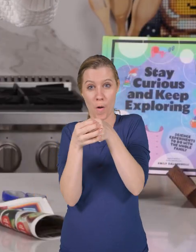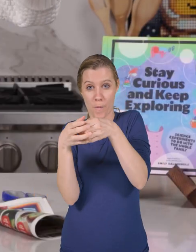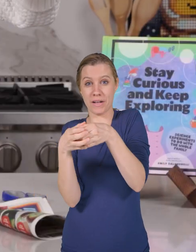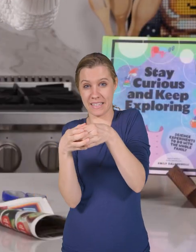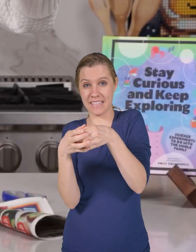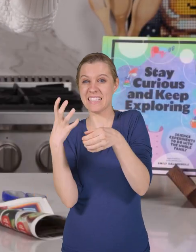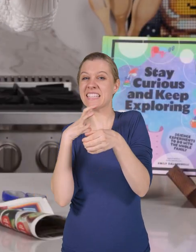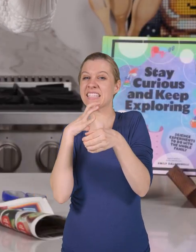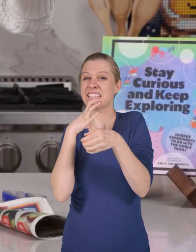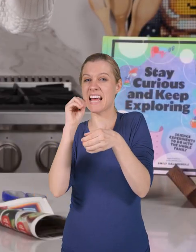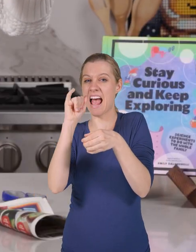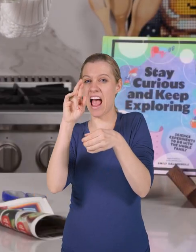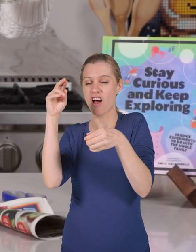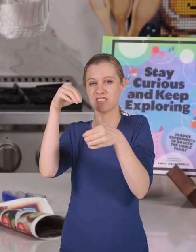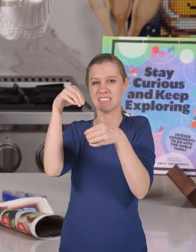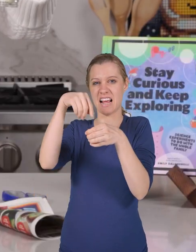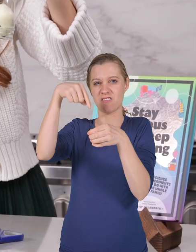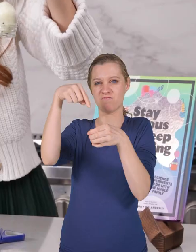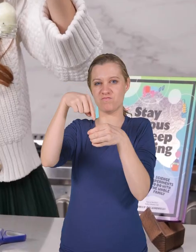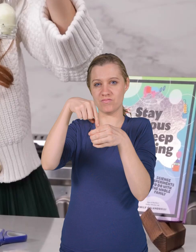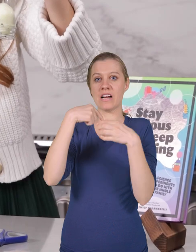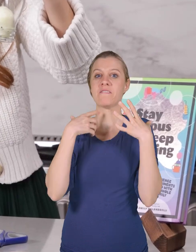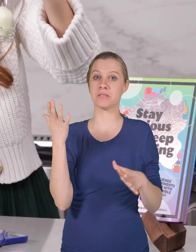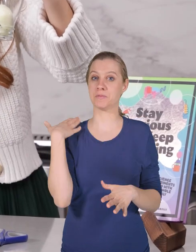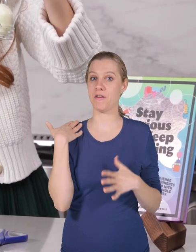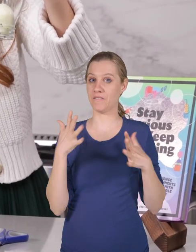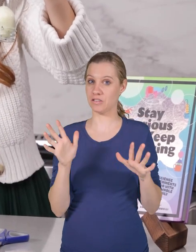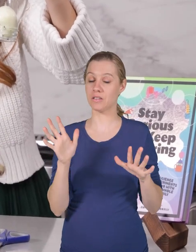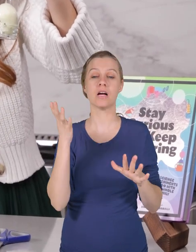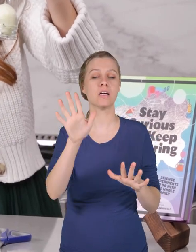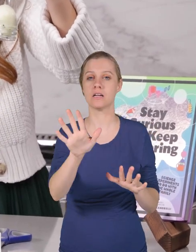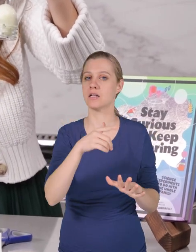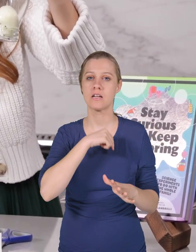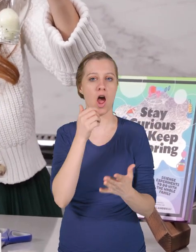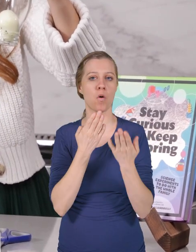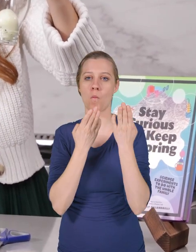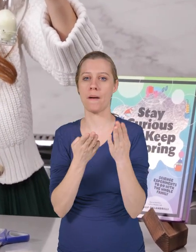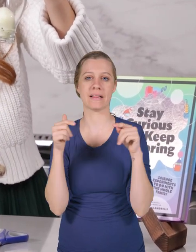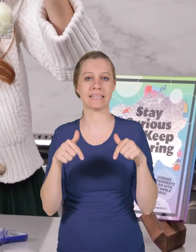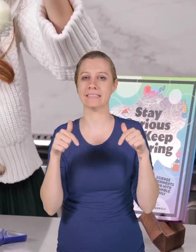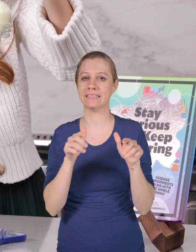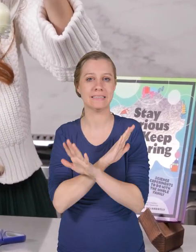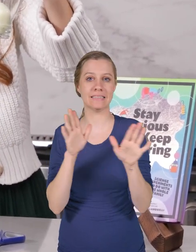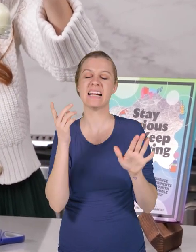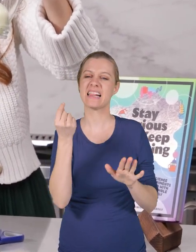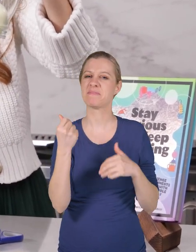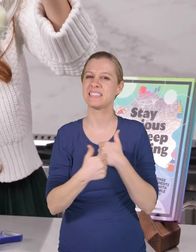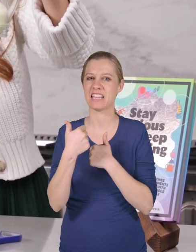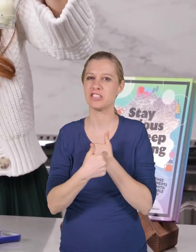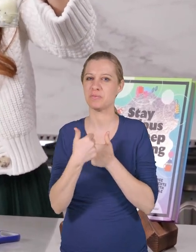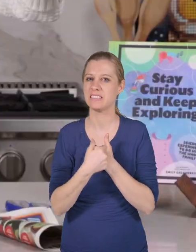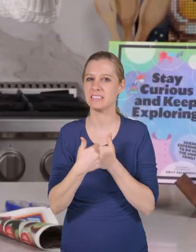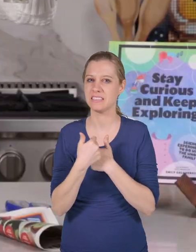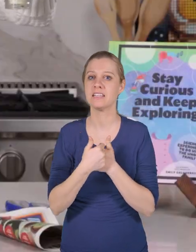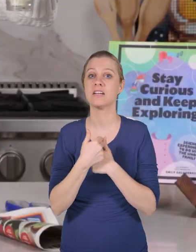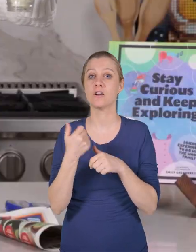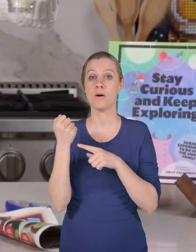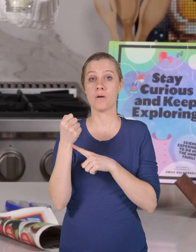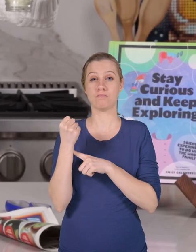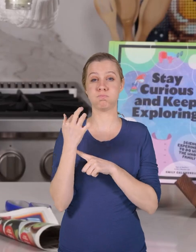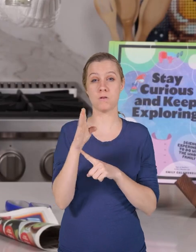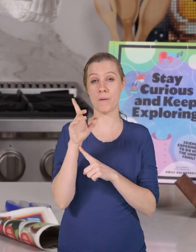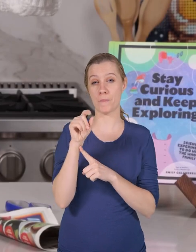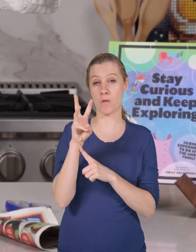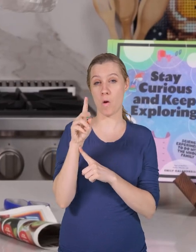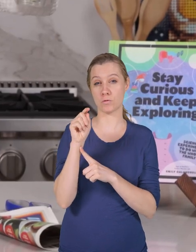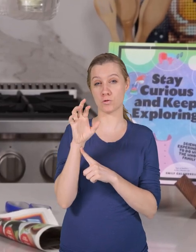heat up the air inside the bottle. I've done this once. I highly do not recommend this because it's a little bit dangerous. You could use a